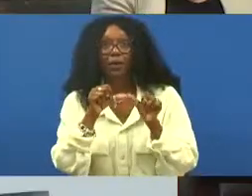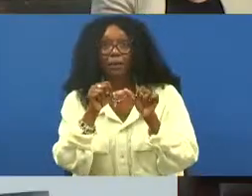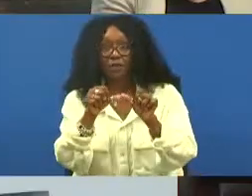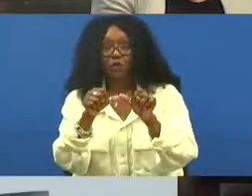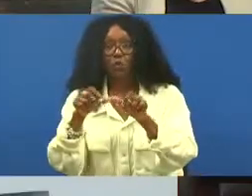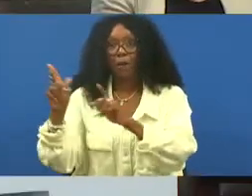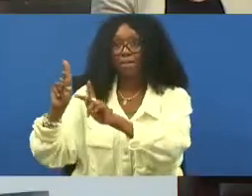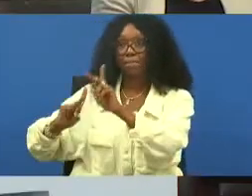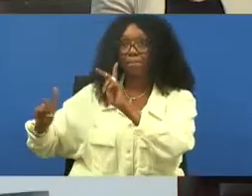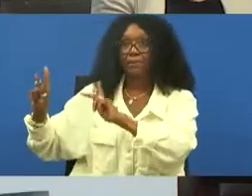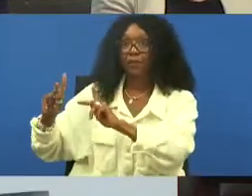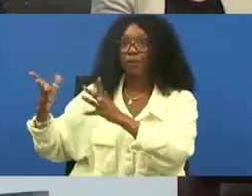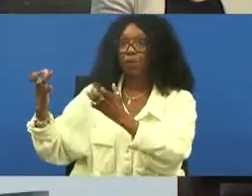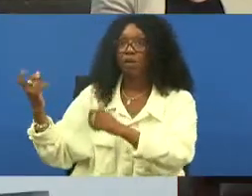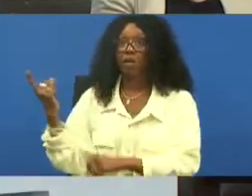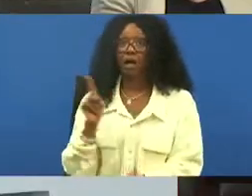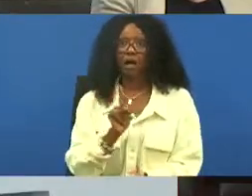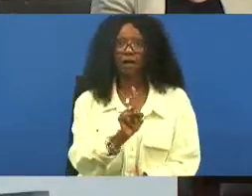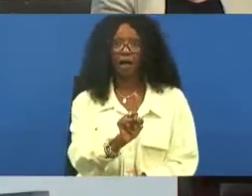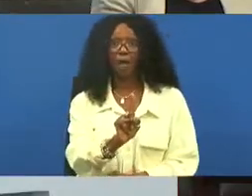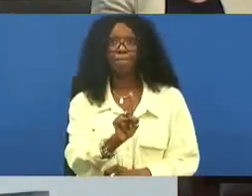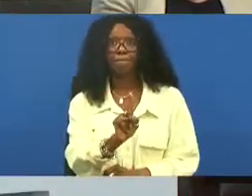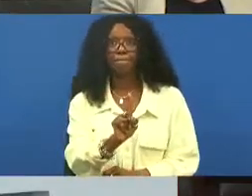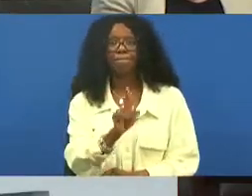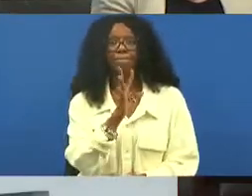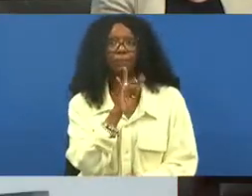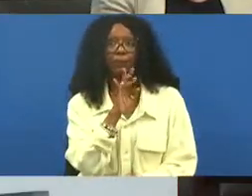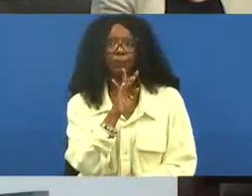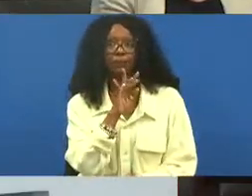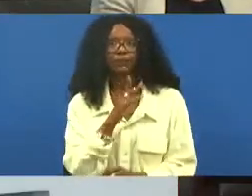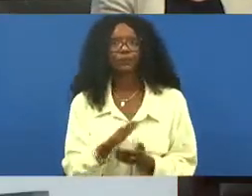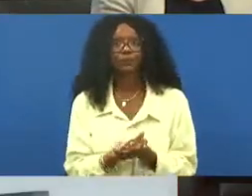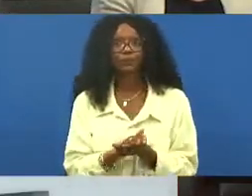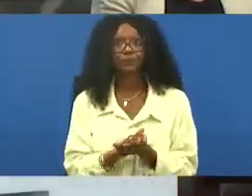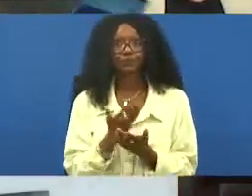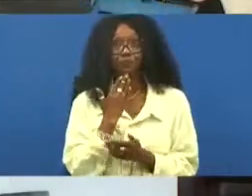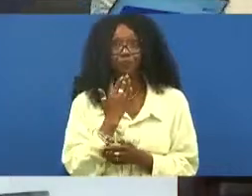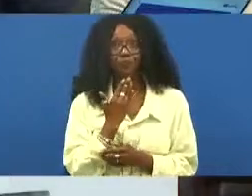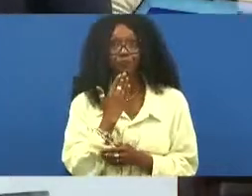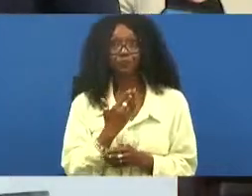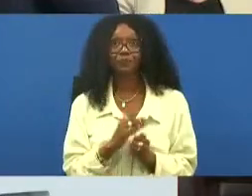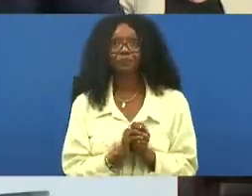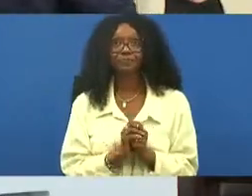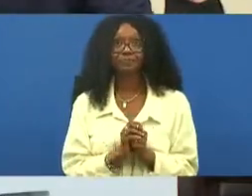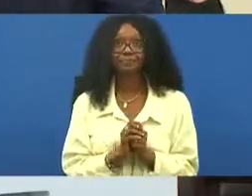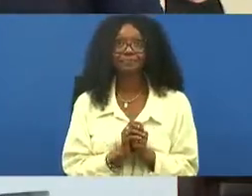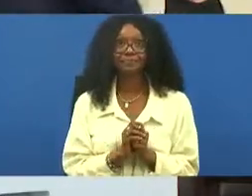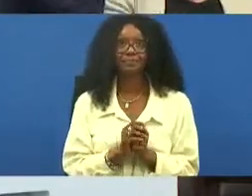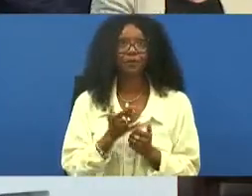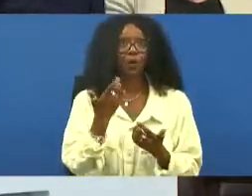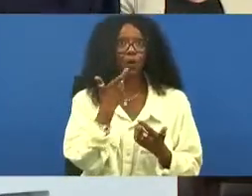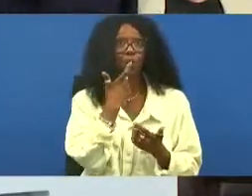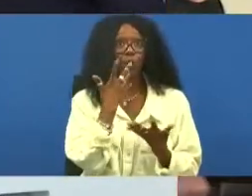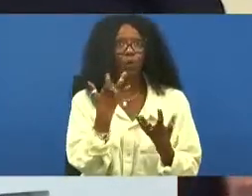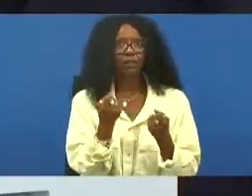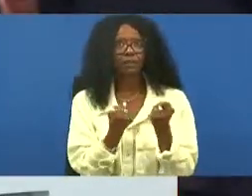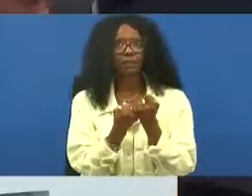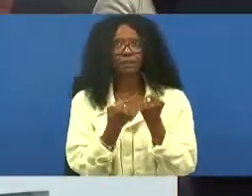and then we'll go to council, and if anybody has questions, they can call you up. We have wishing to speak in favor, Ms. Jill